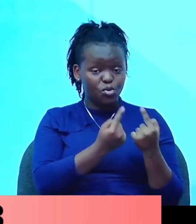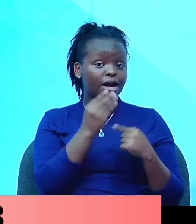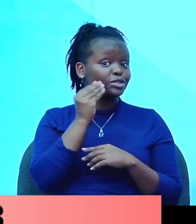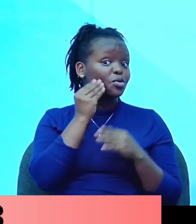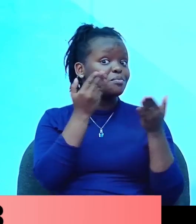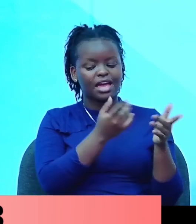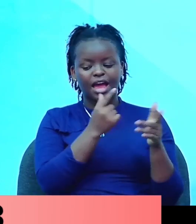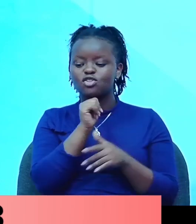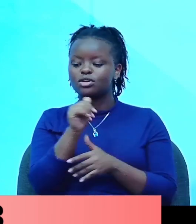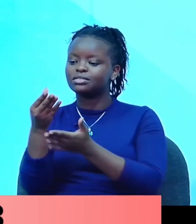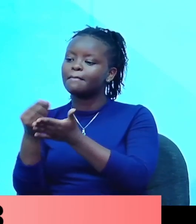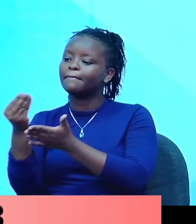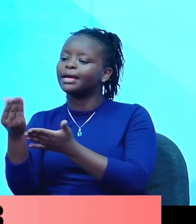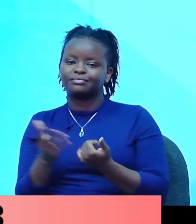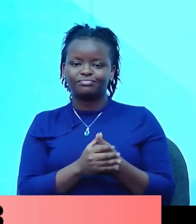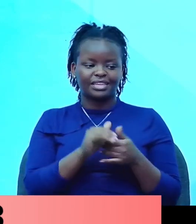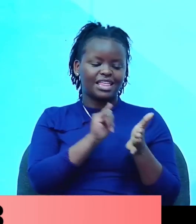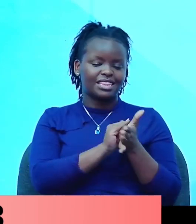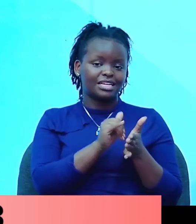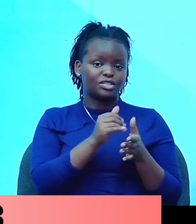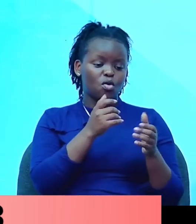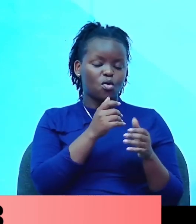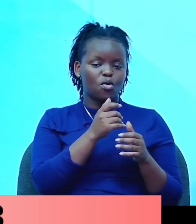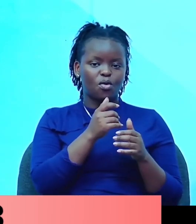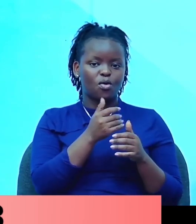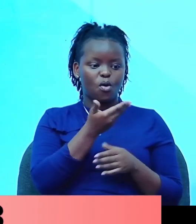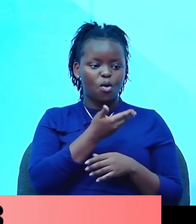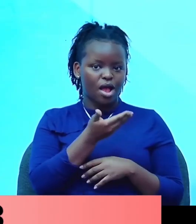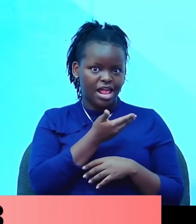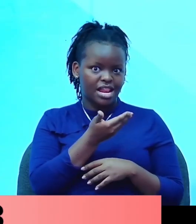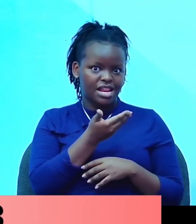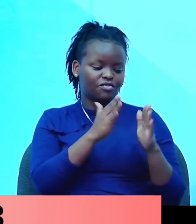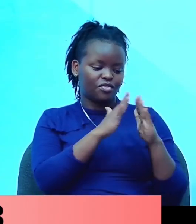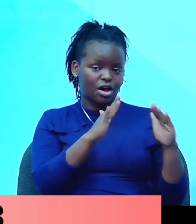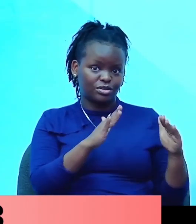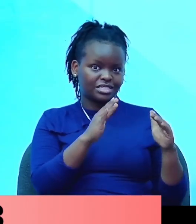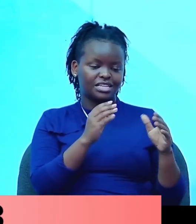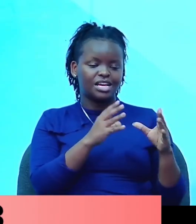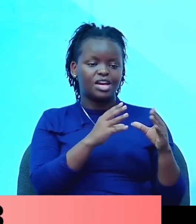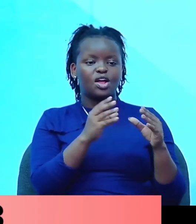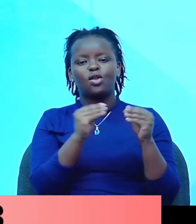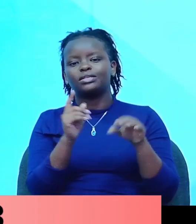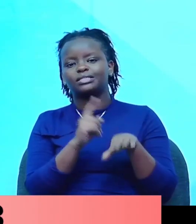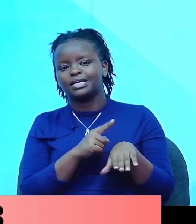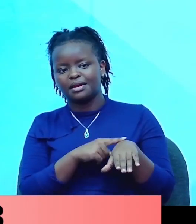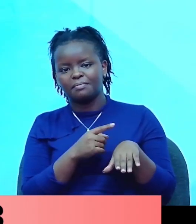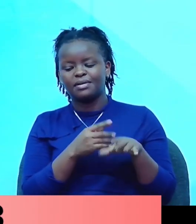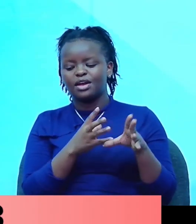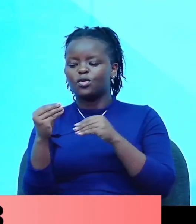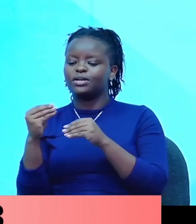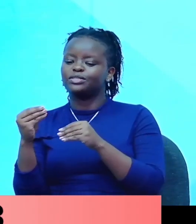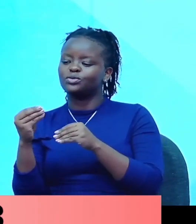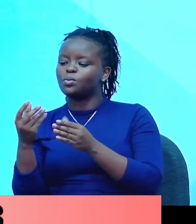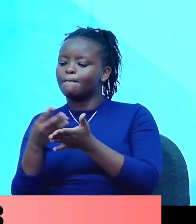exactly. And that mafuta, the one you buy for the house, will run longer than every time going to buy chips and chicken outside. You think about